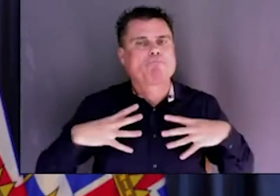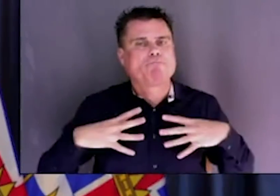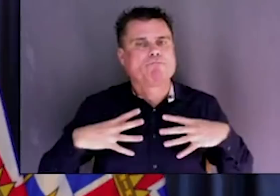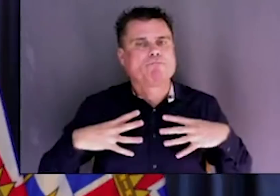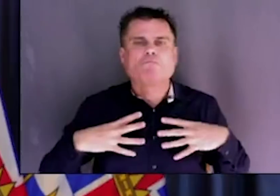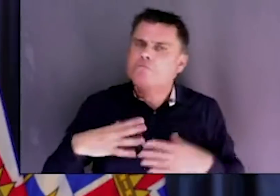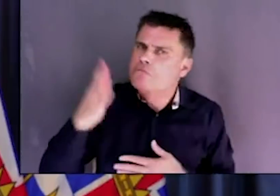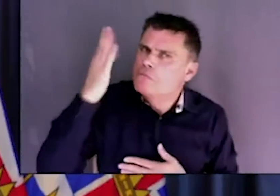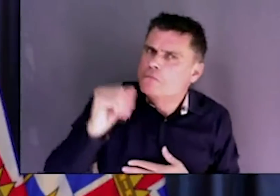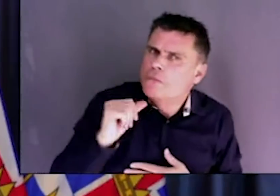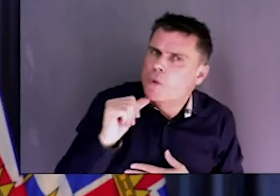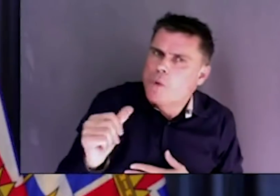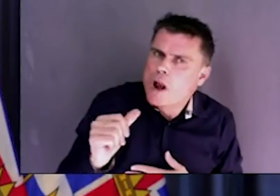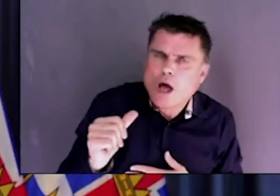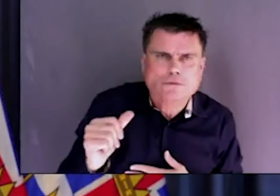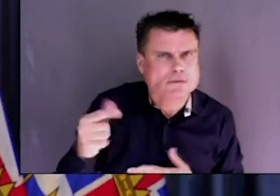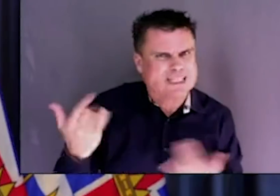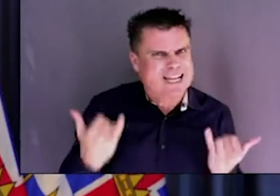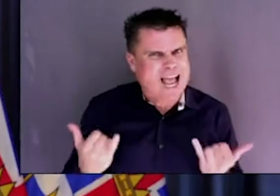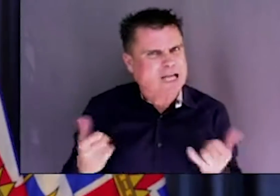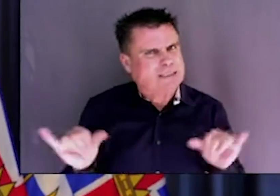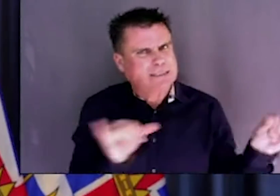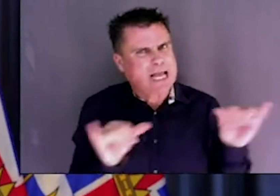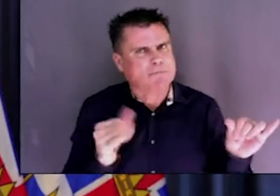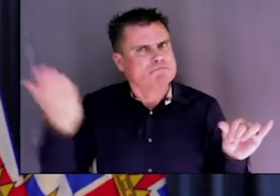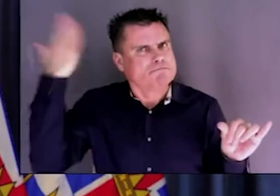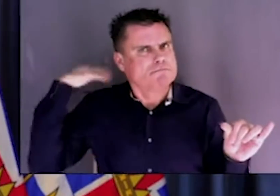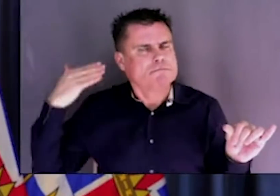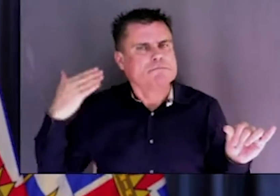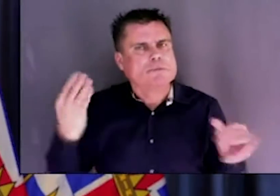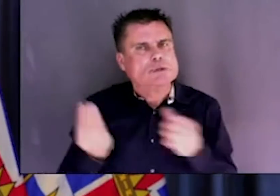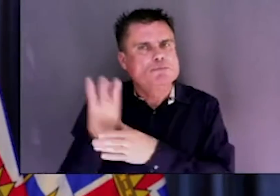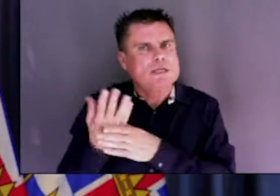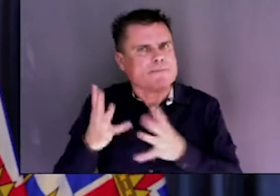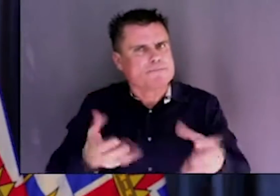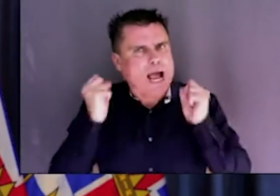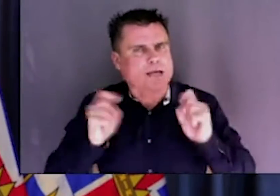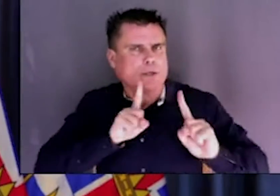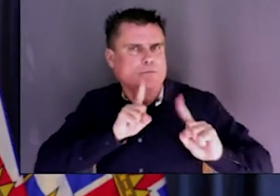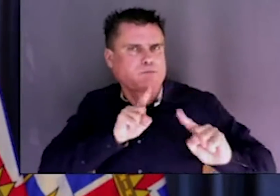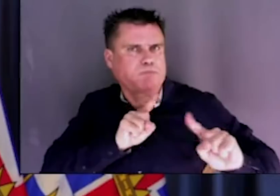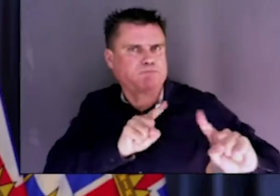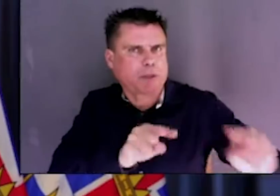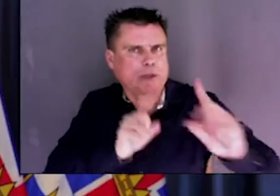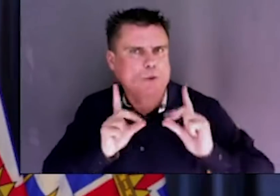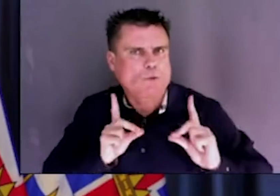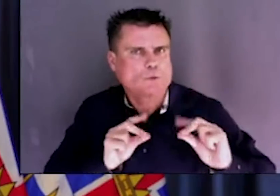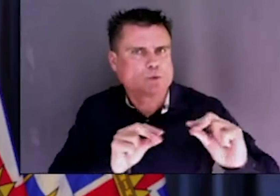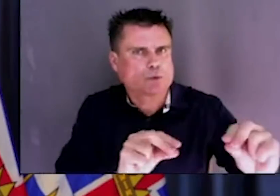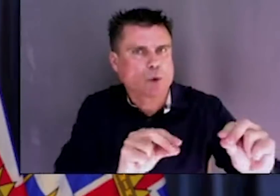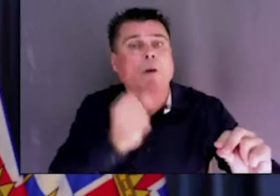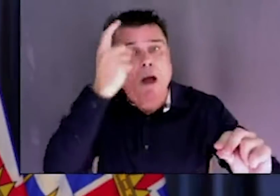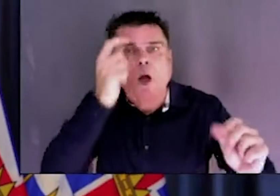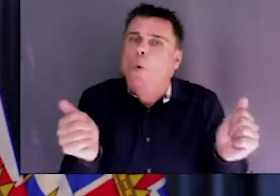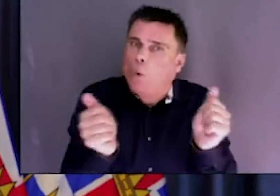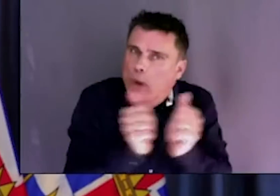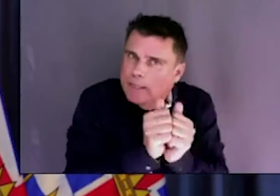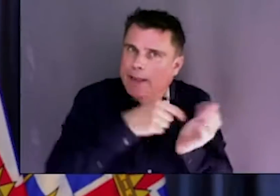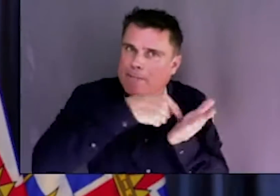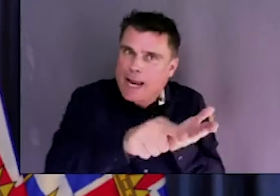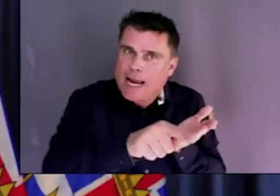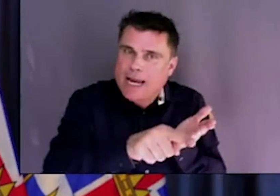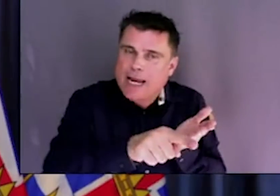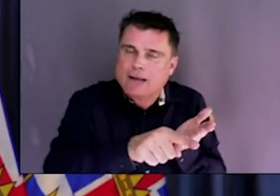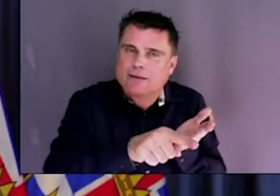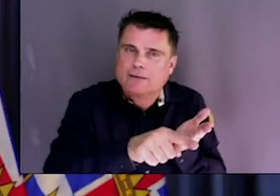attention at any event, and I'm going to be looking into that once I leave this podium. But the immediate concern was not to put